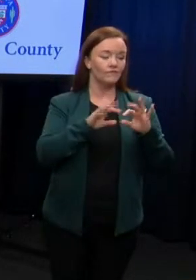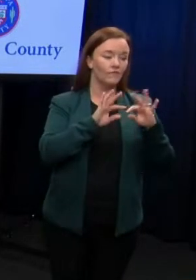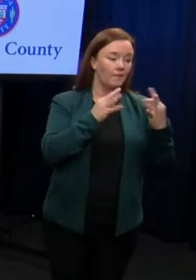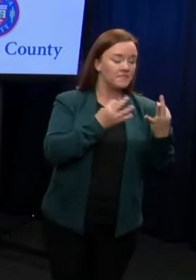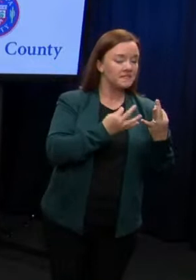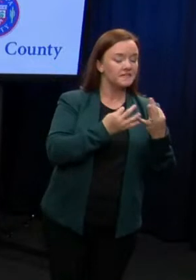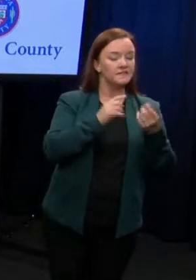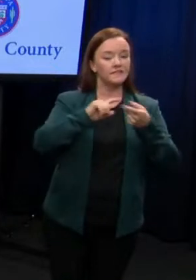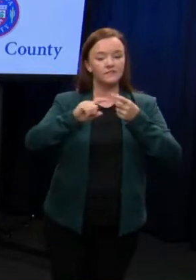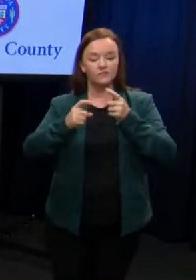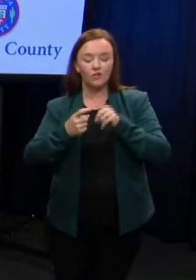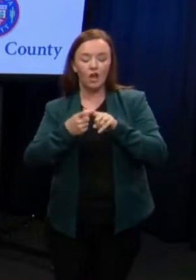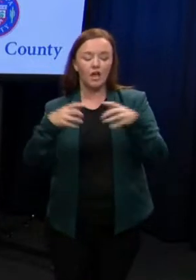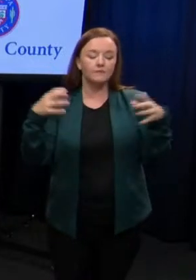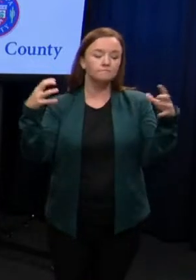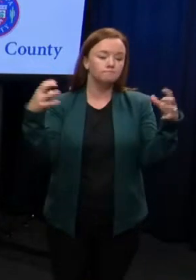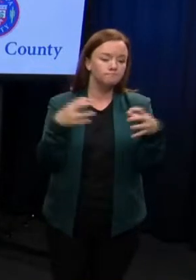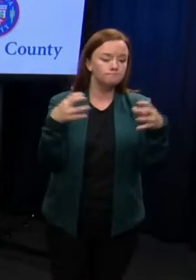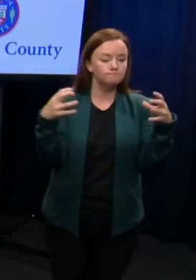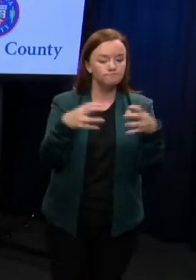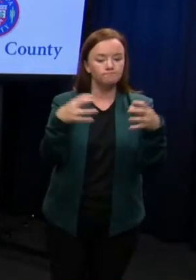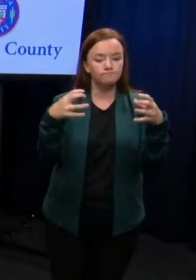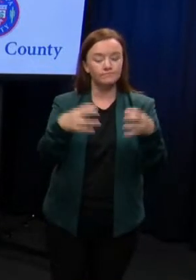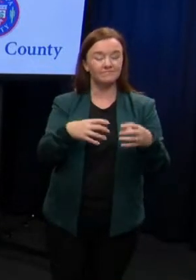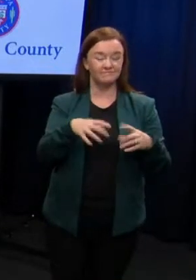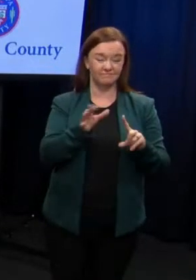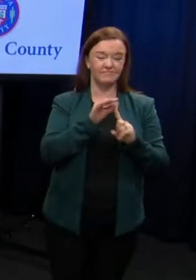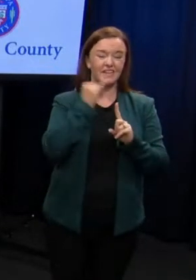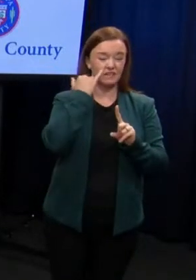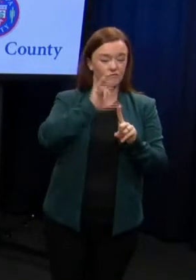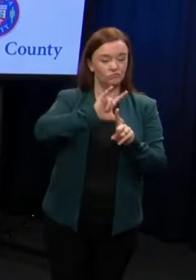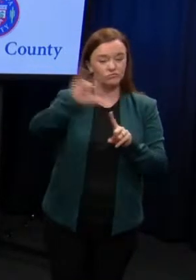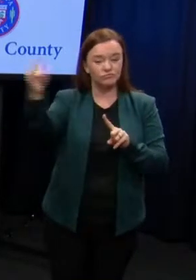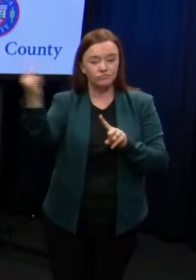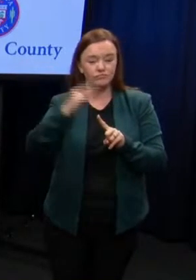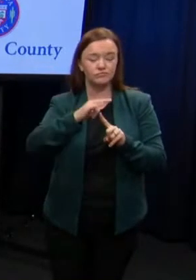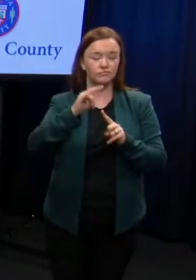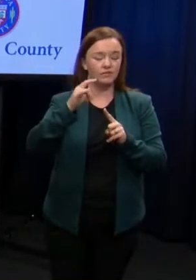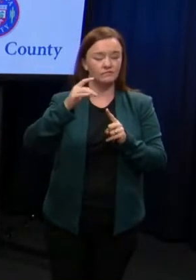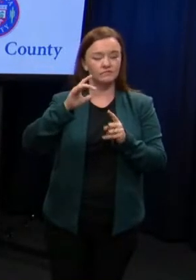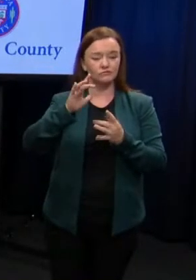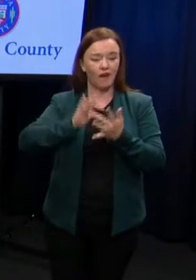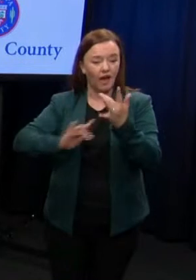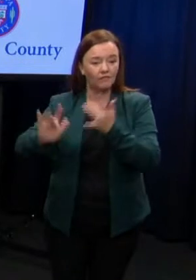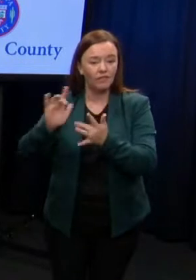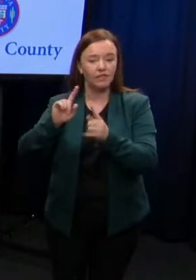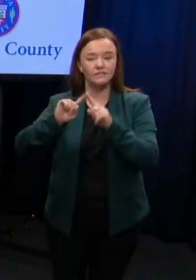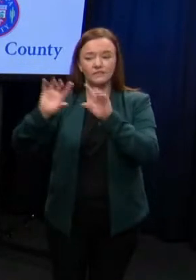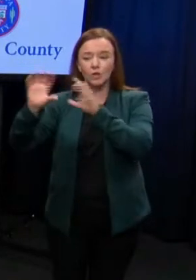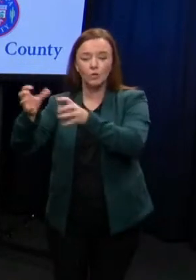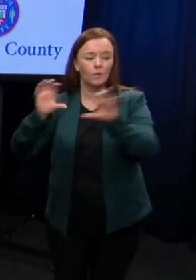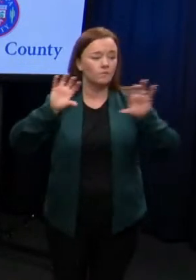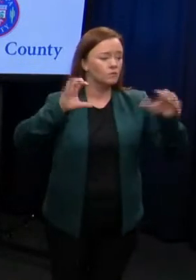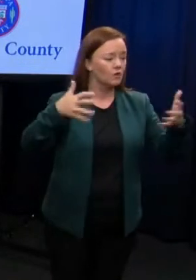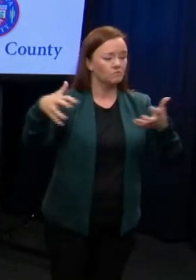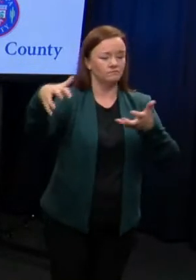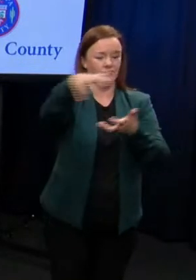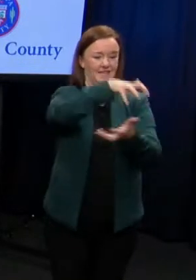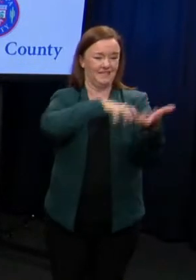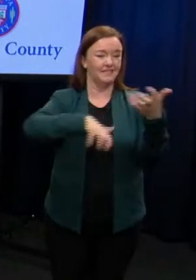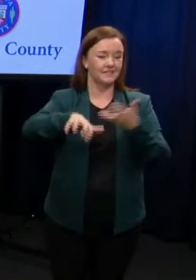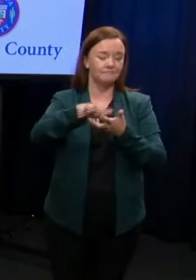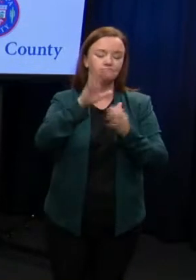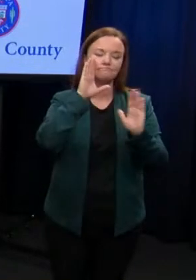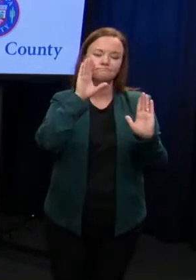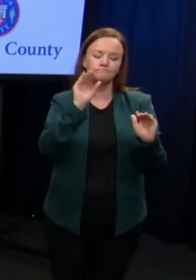and loved ones, and particularly when people travel and populations mix together, we do expect to see